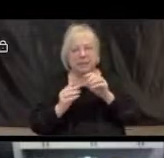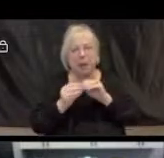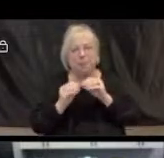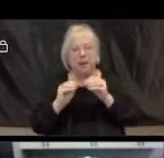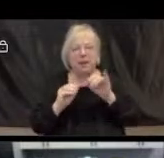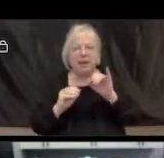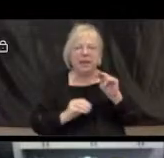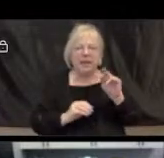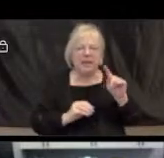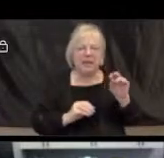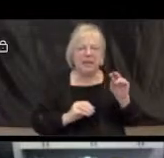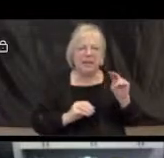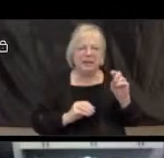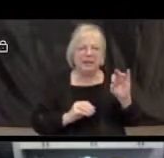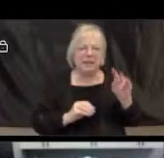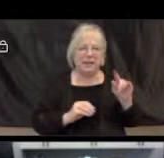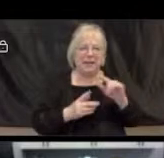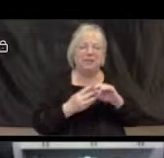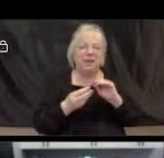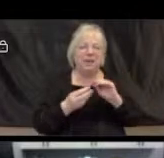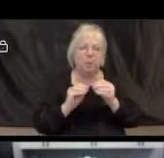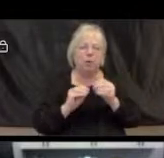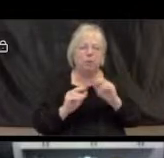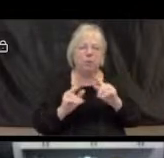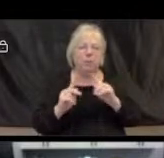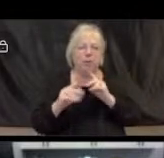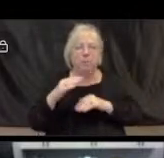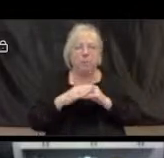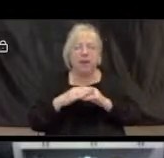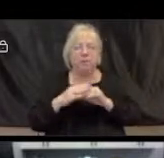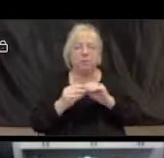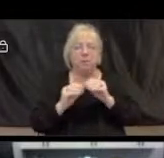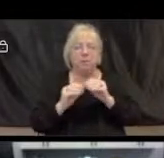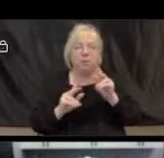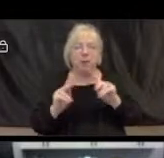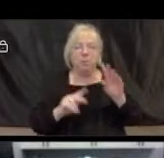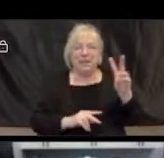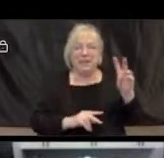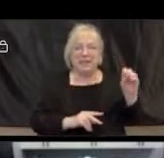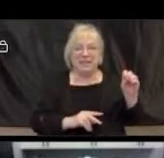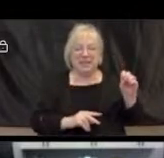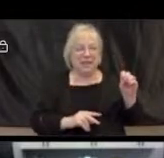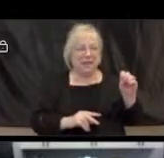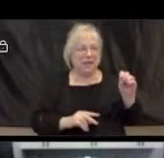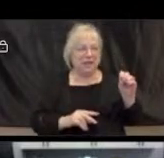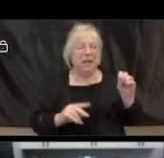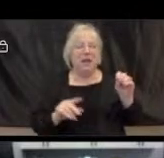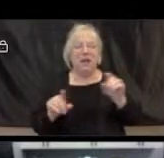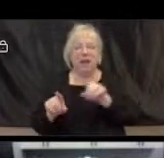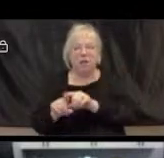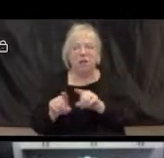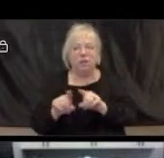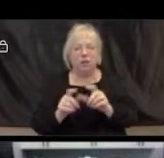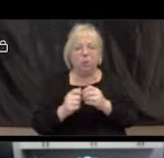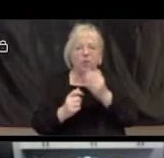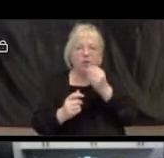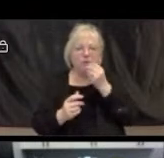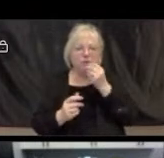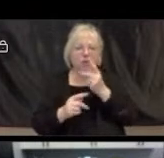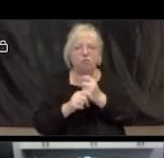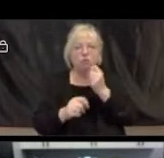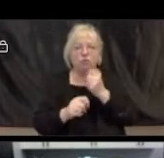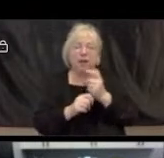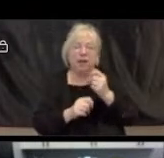number of parking. Estimated maximum is what they listed as 60. And also with the food truck located